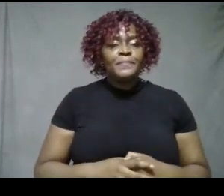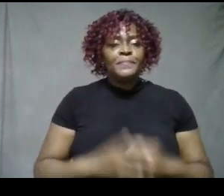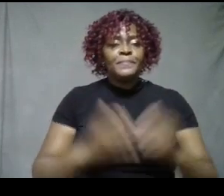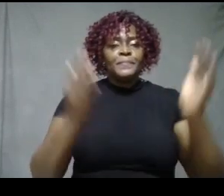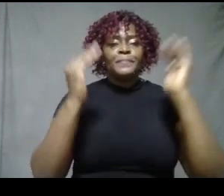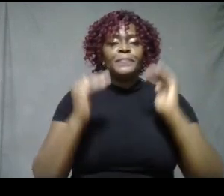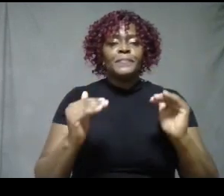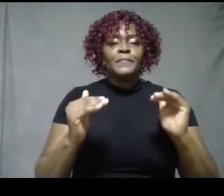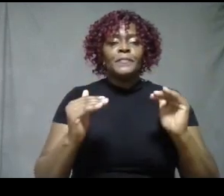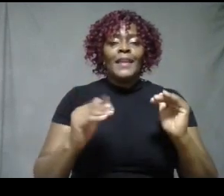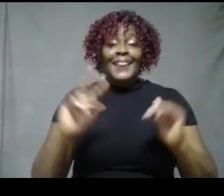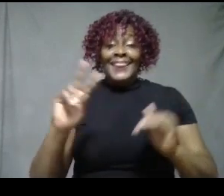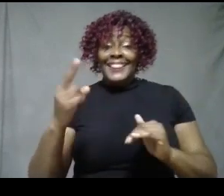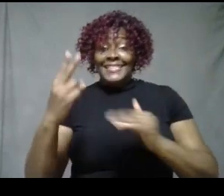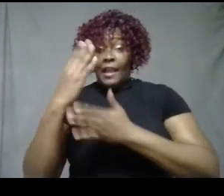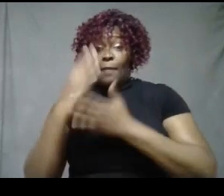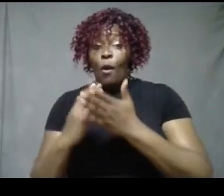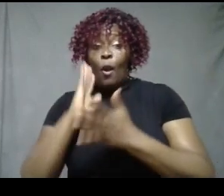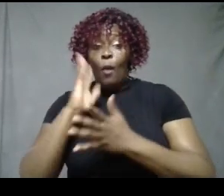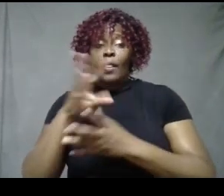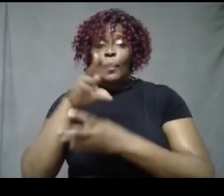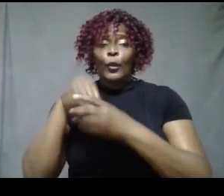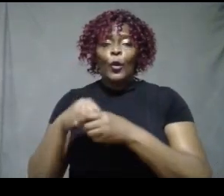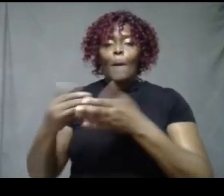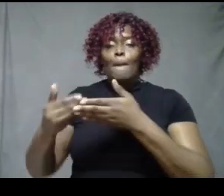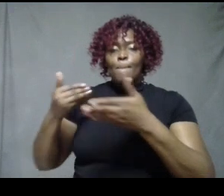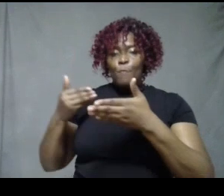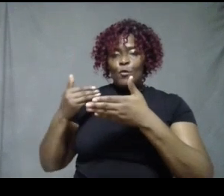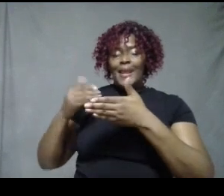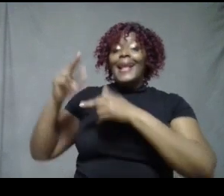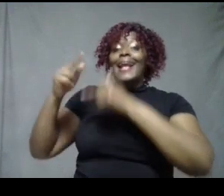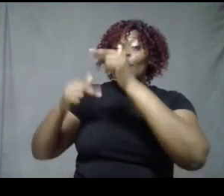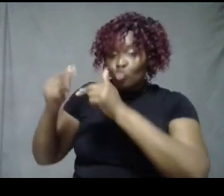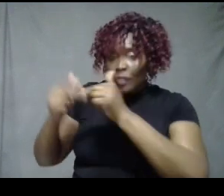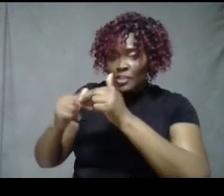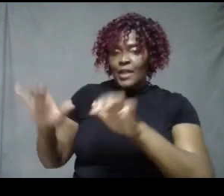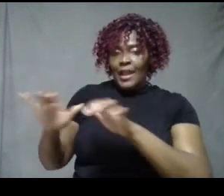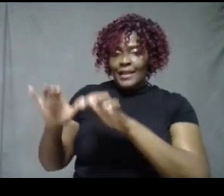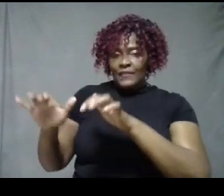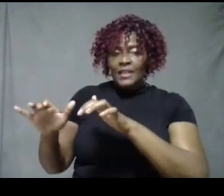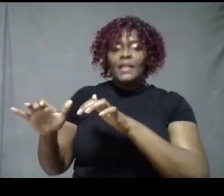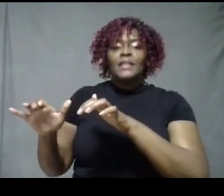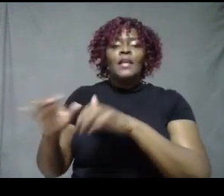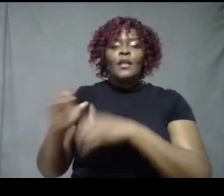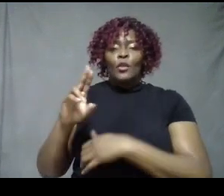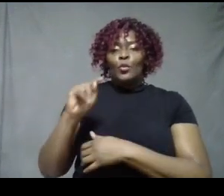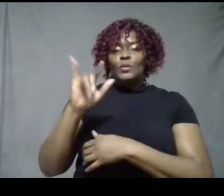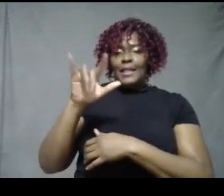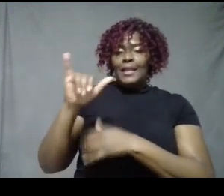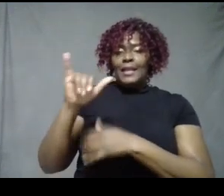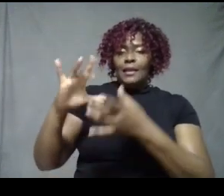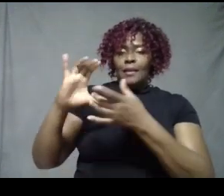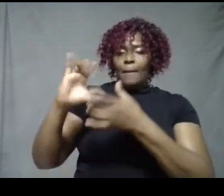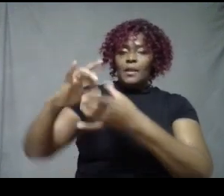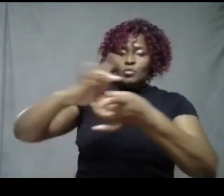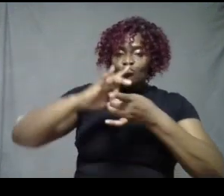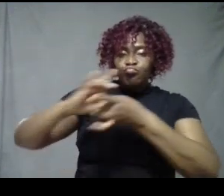The second phase involved pre-construction activities with utility coordination,